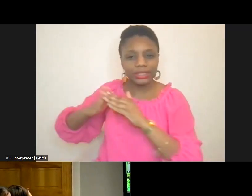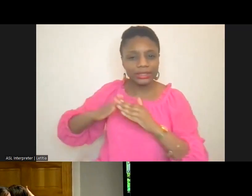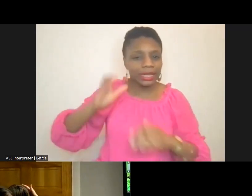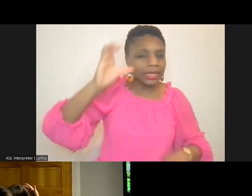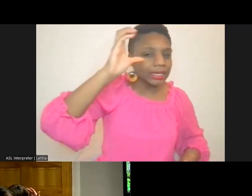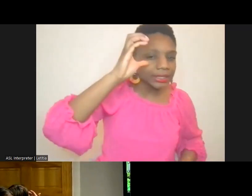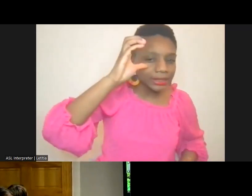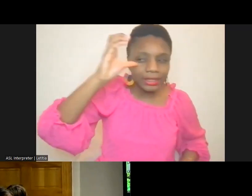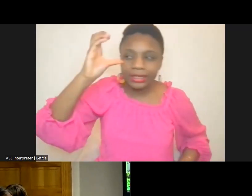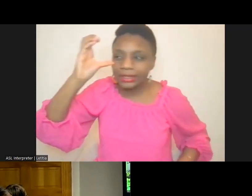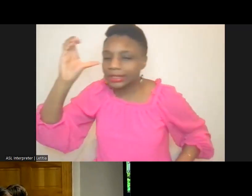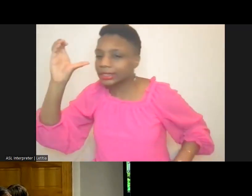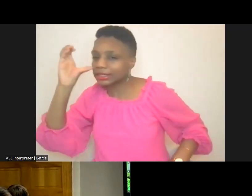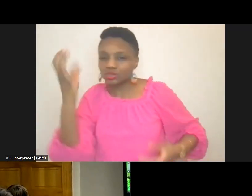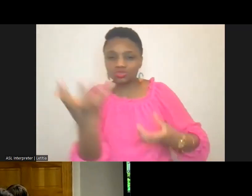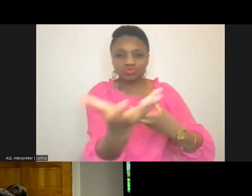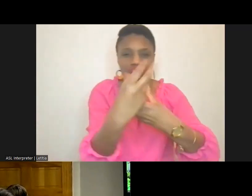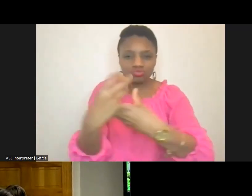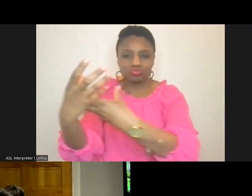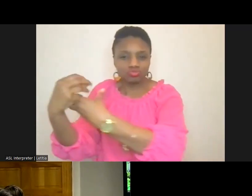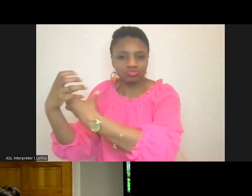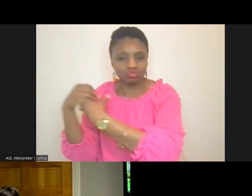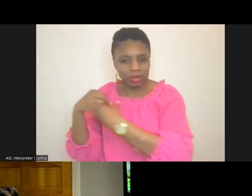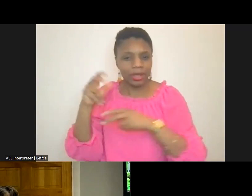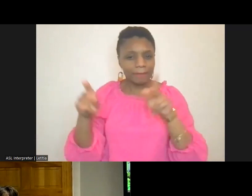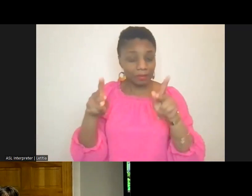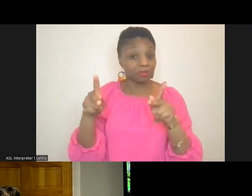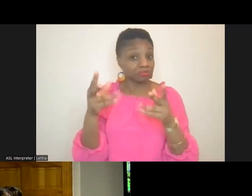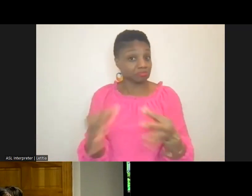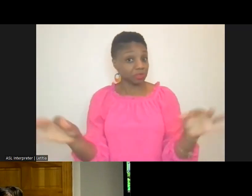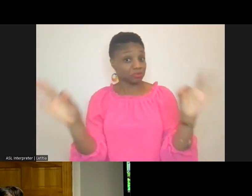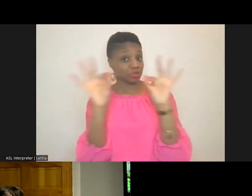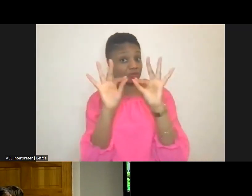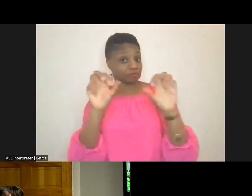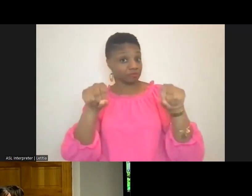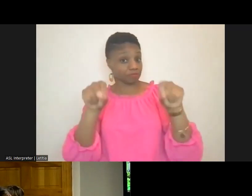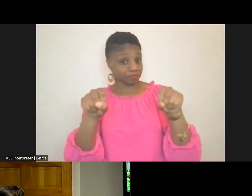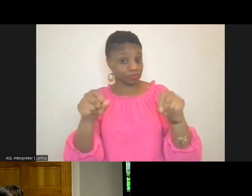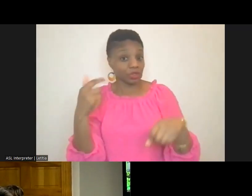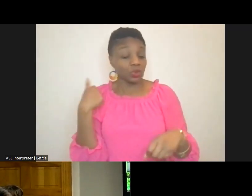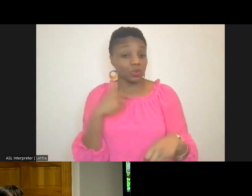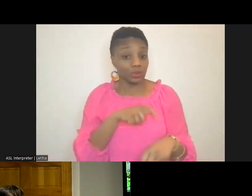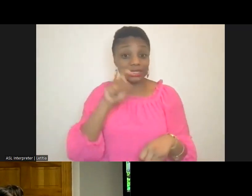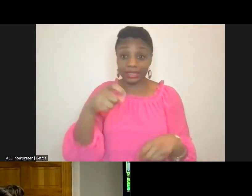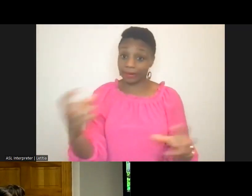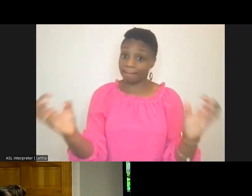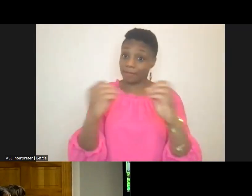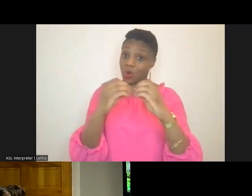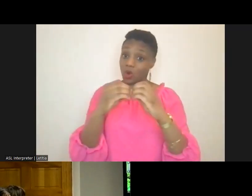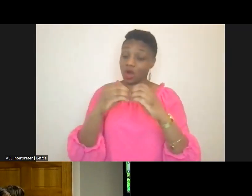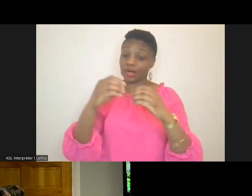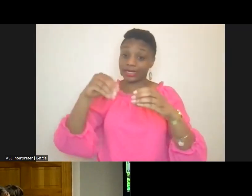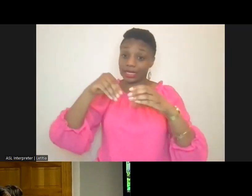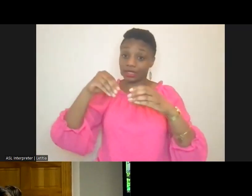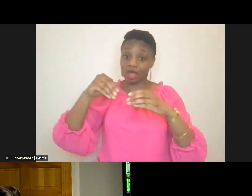engage environmental justice communities, I think that's really important. I think we need more of it in the state and in the state processes